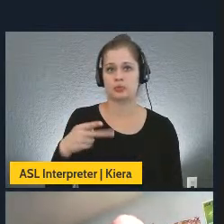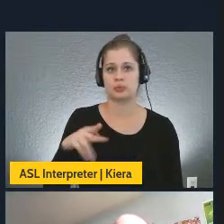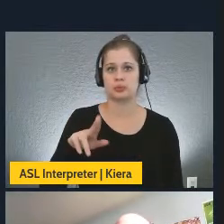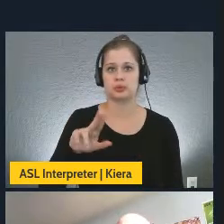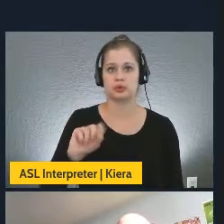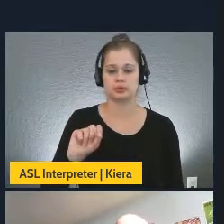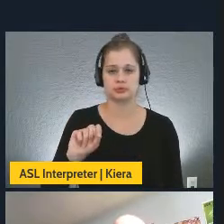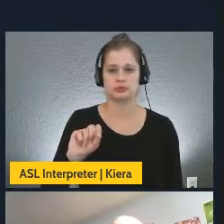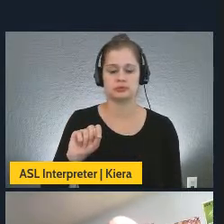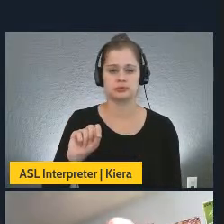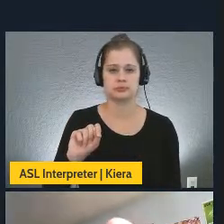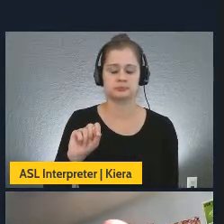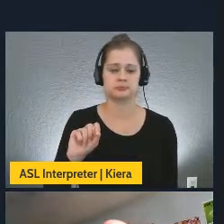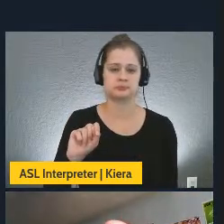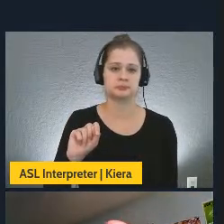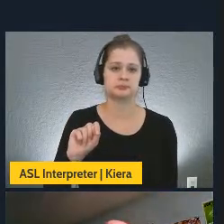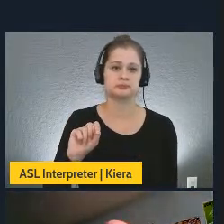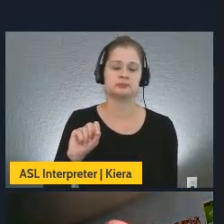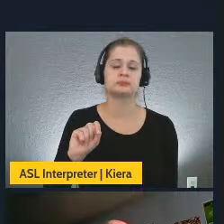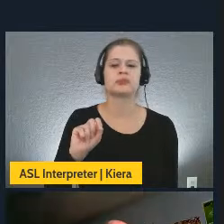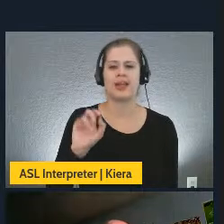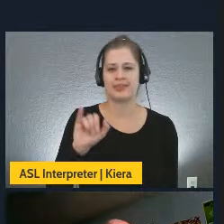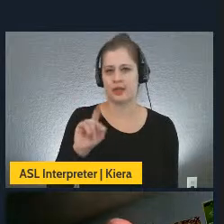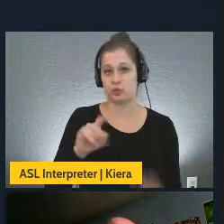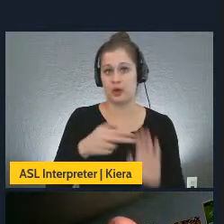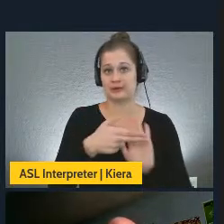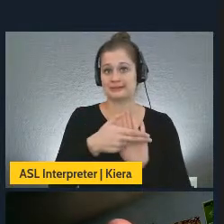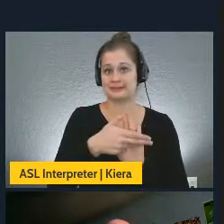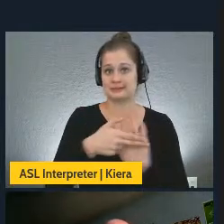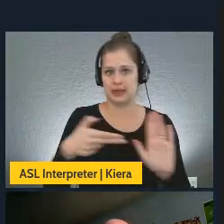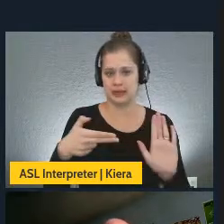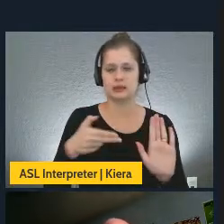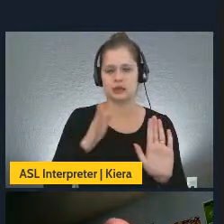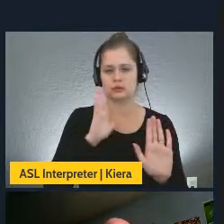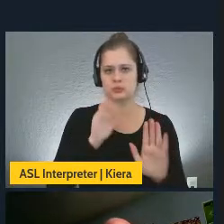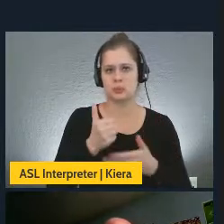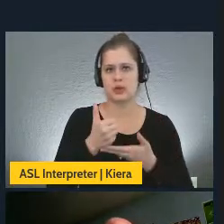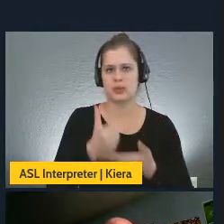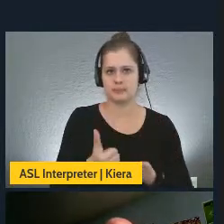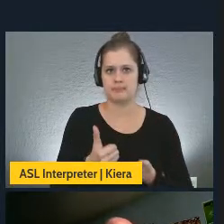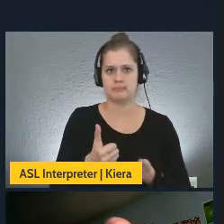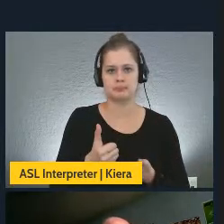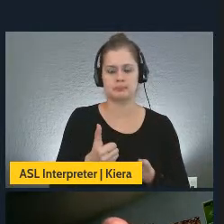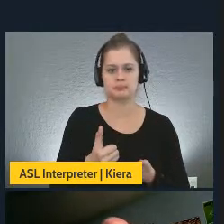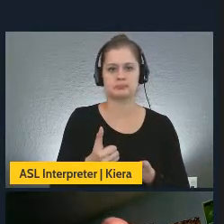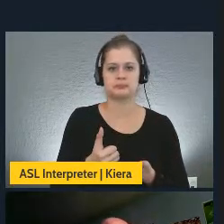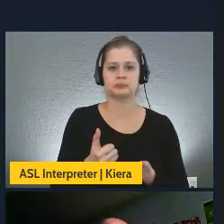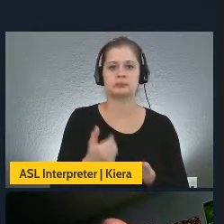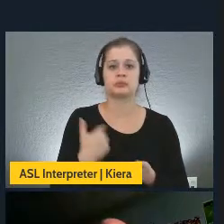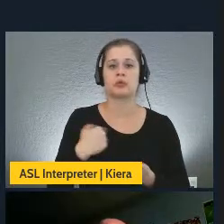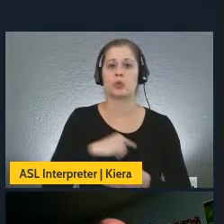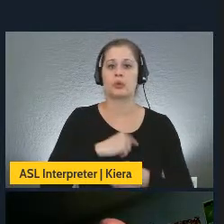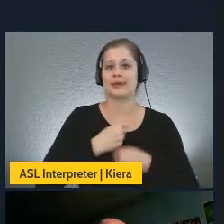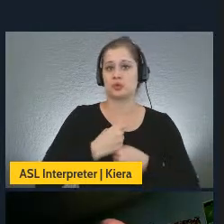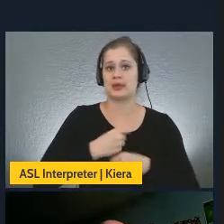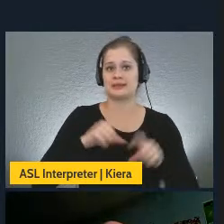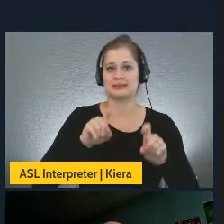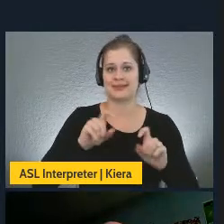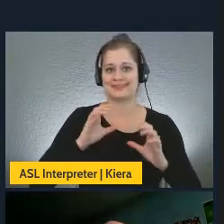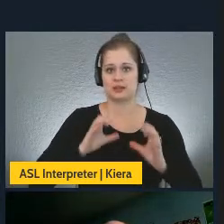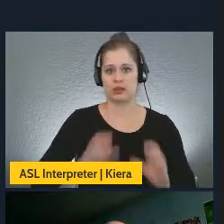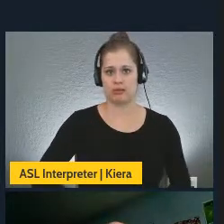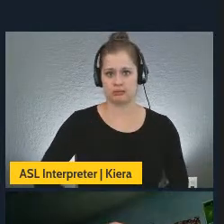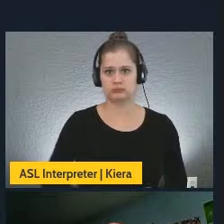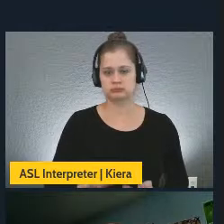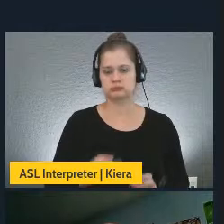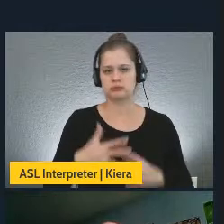And this is where the tagging approach comes in. So we create this test client, which is the integration